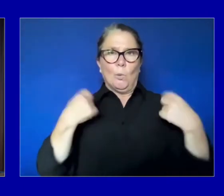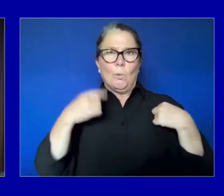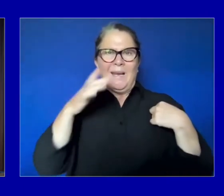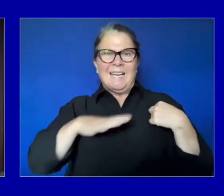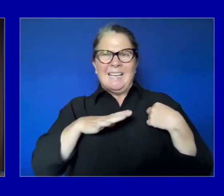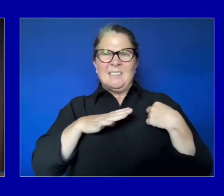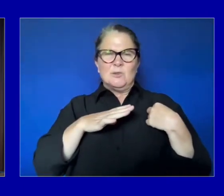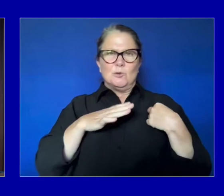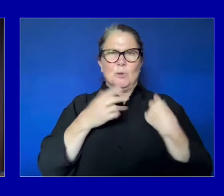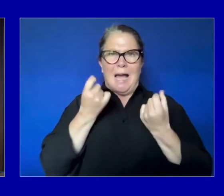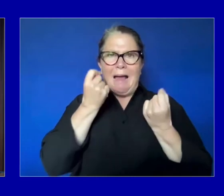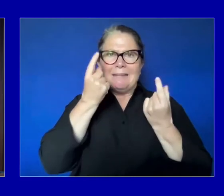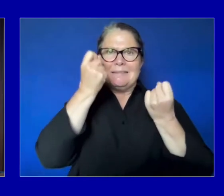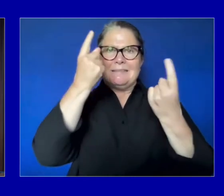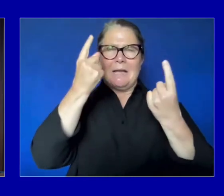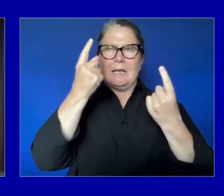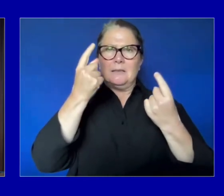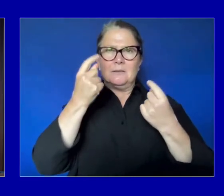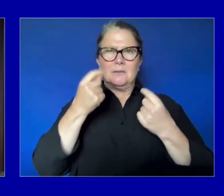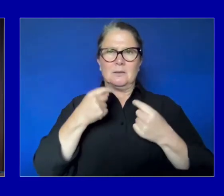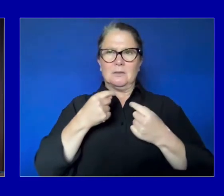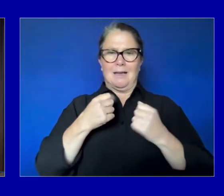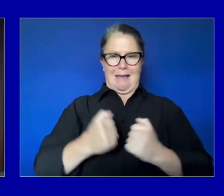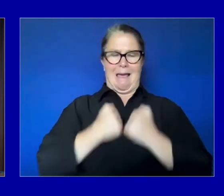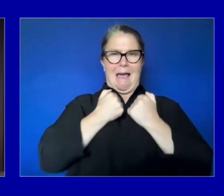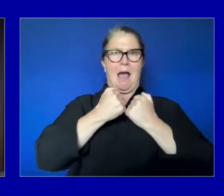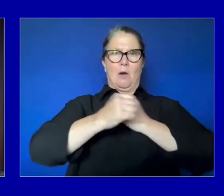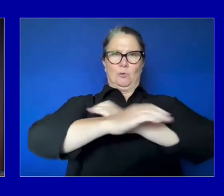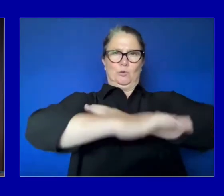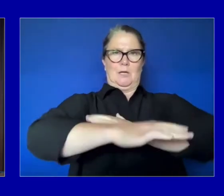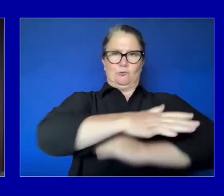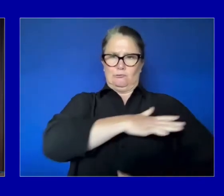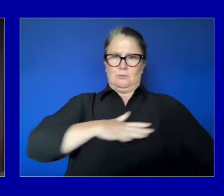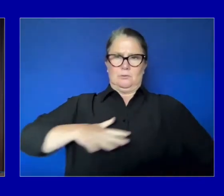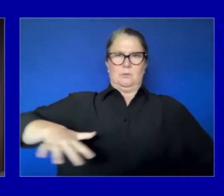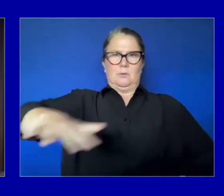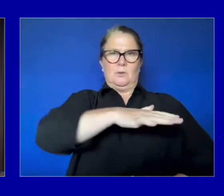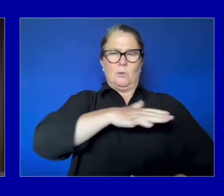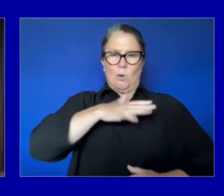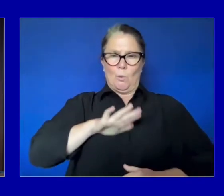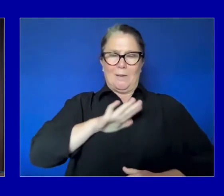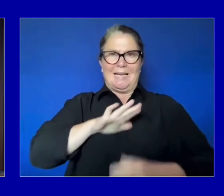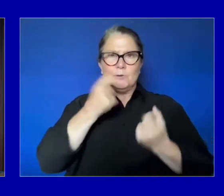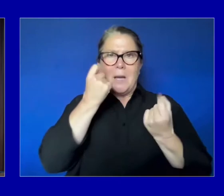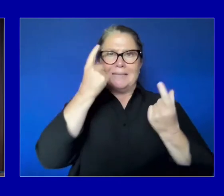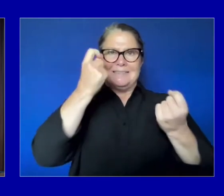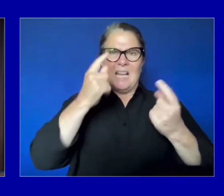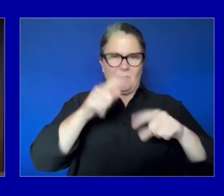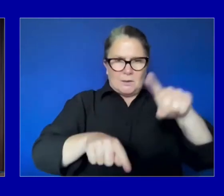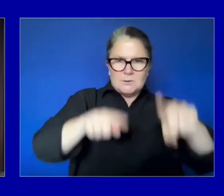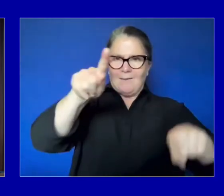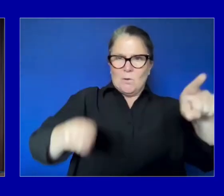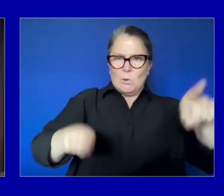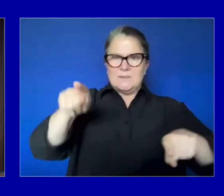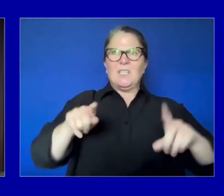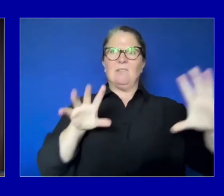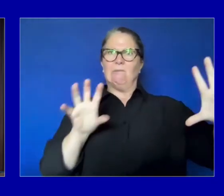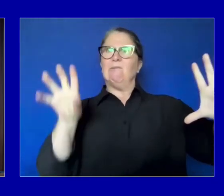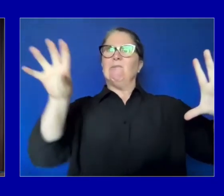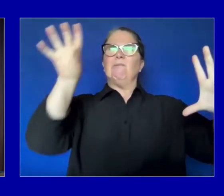understand the ecosystems, the different, you know, the diversity on, on our country. Um, and we need to have that